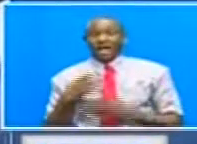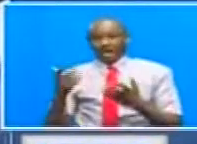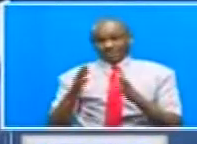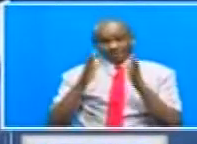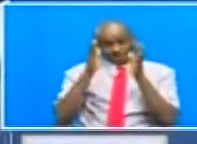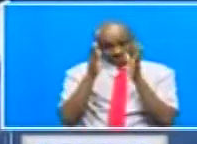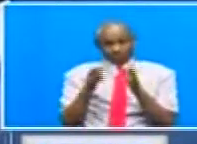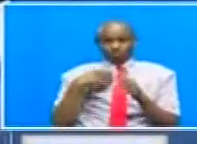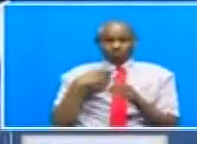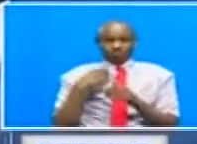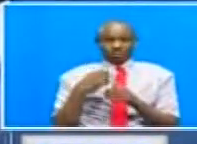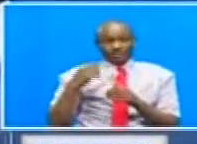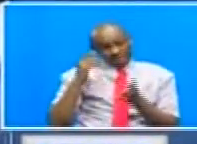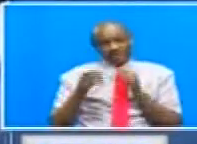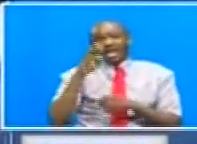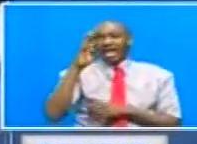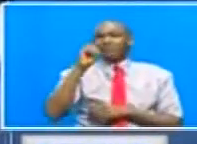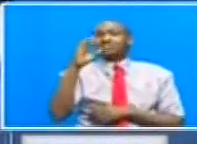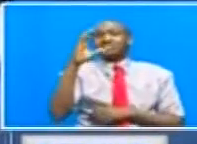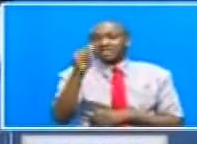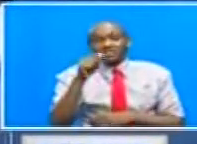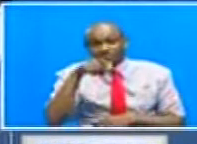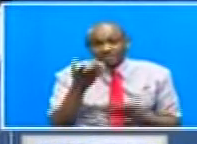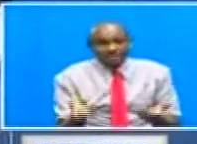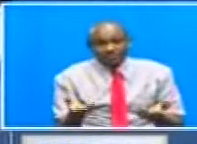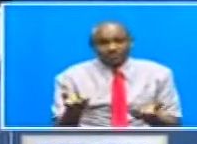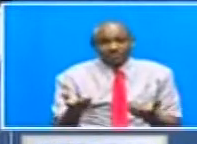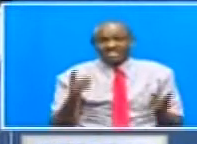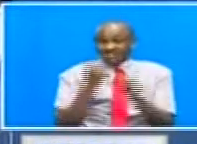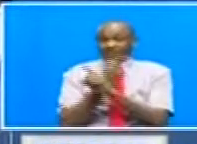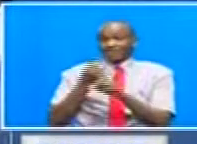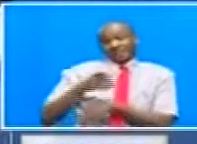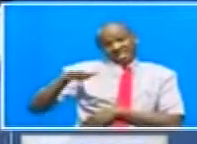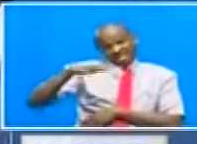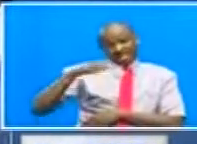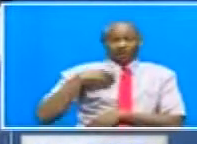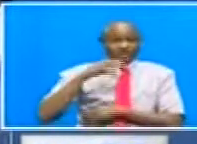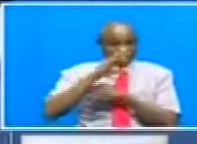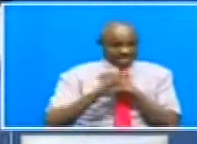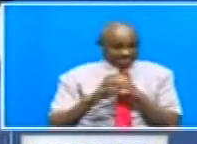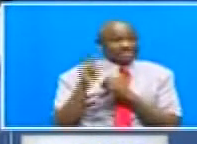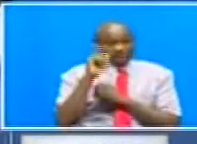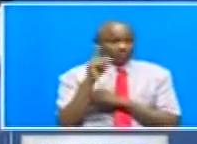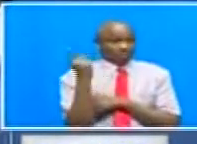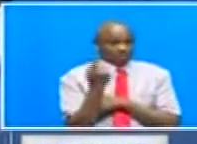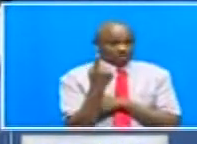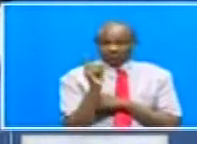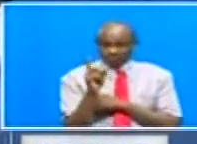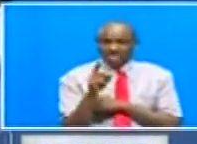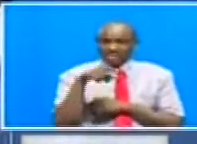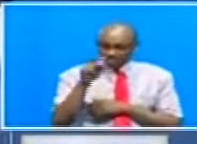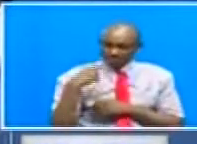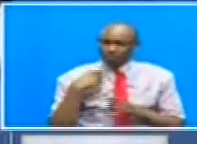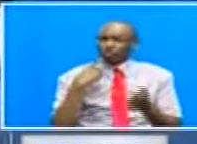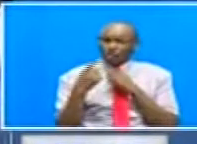on why perhaps the MCAs haven't been, and the MCAs in different parts of the country, not just Nairobi, haven't been weighing in on